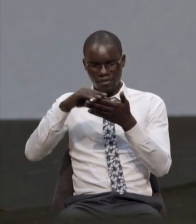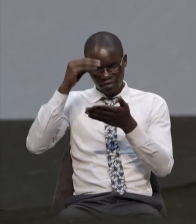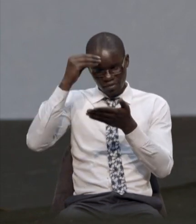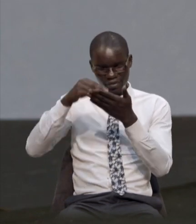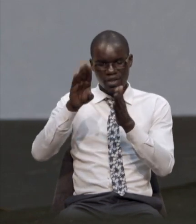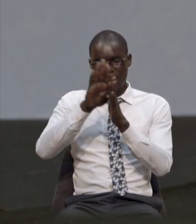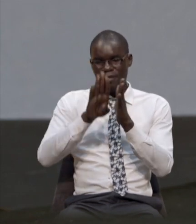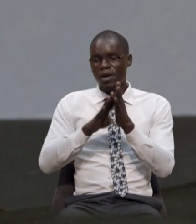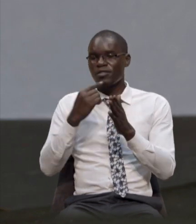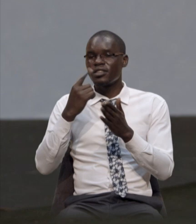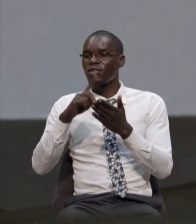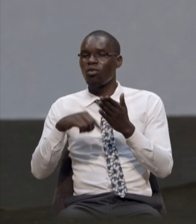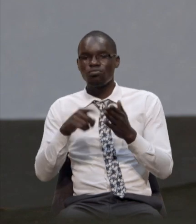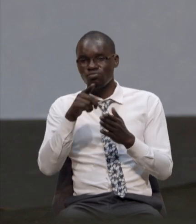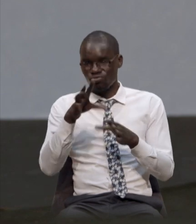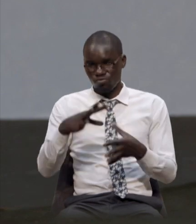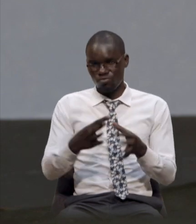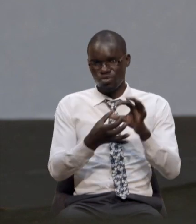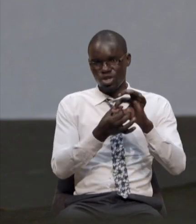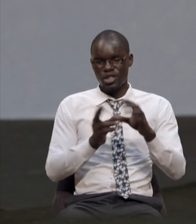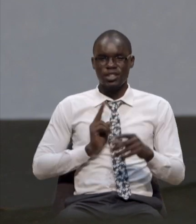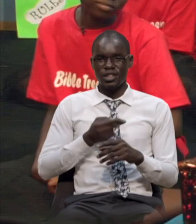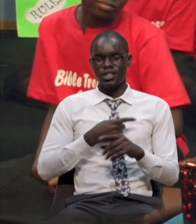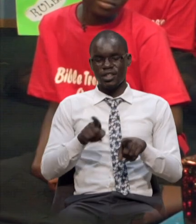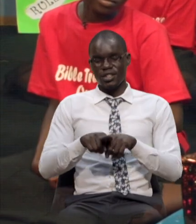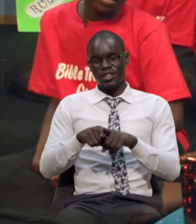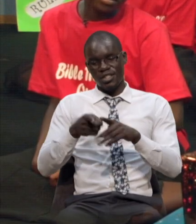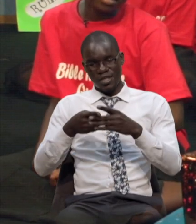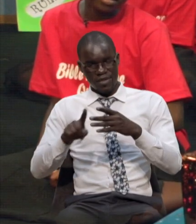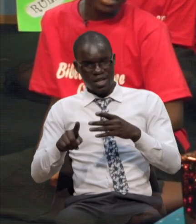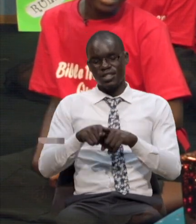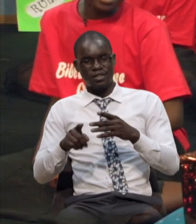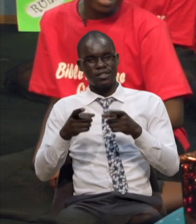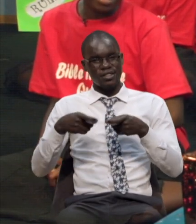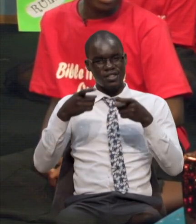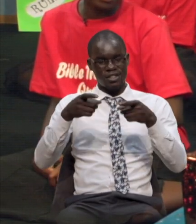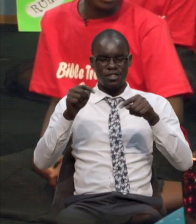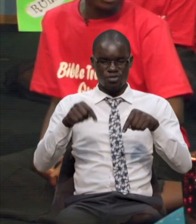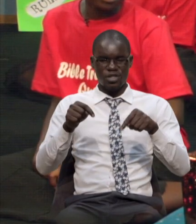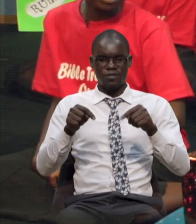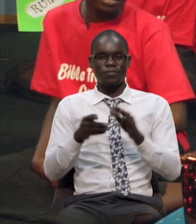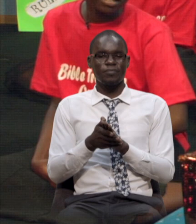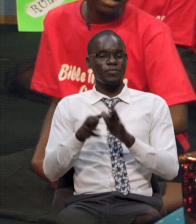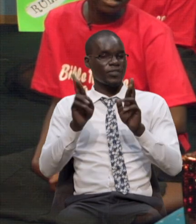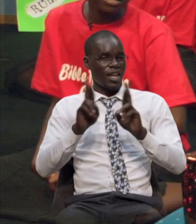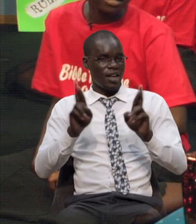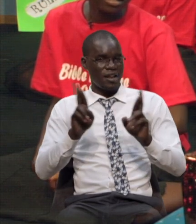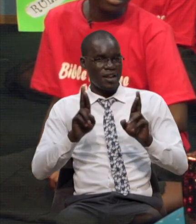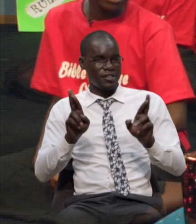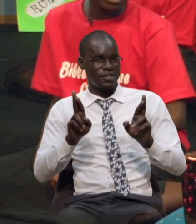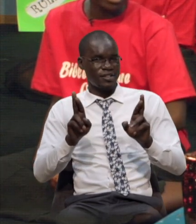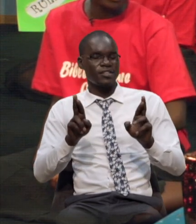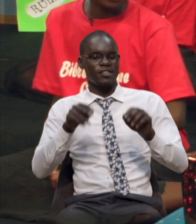that. And I hope you're joining us in this journey. Are you excited as we begin our treasure today? Yes. Are you ready for our